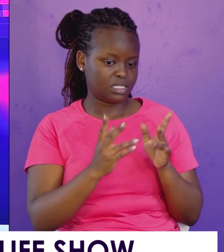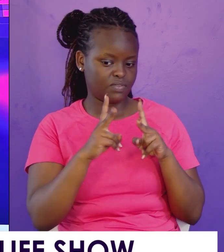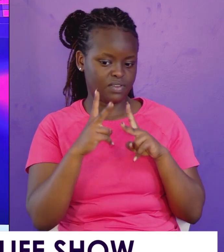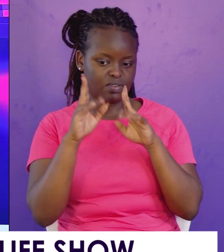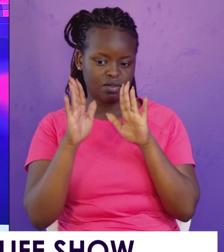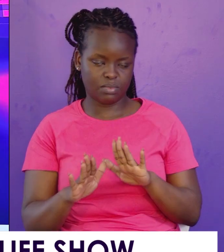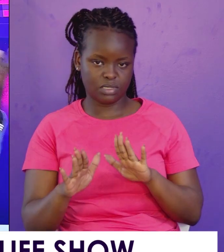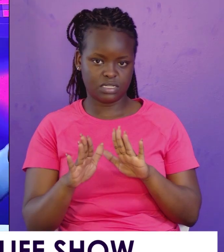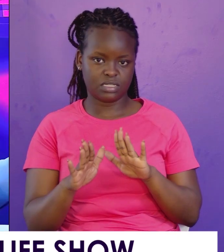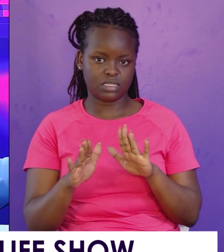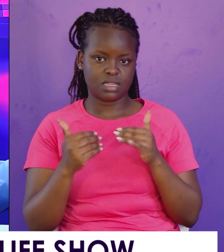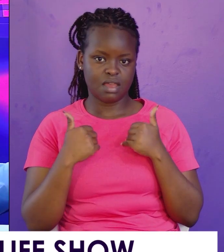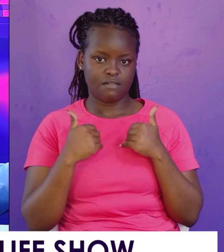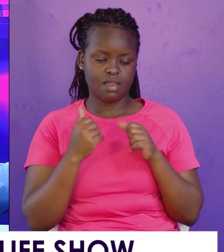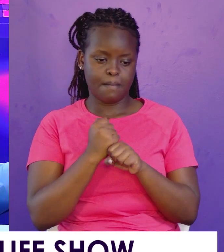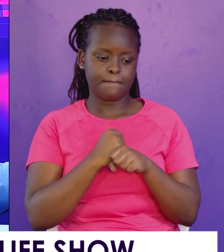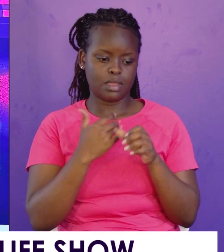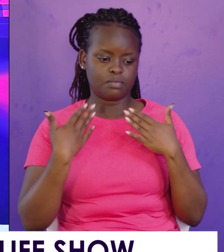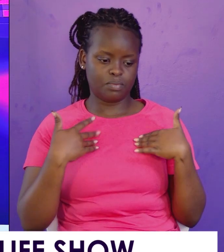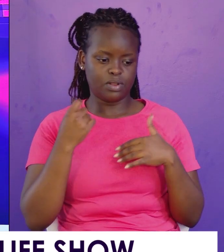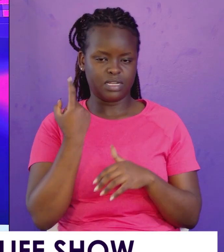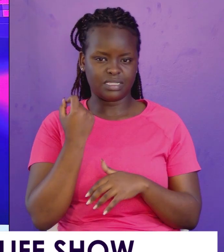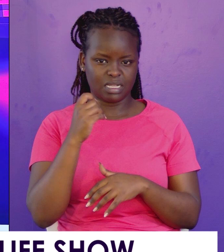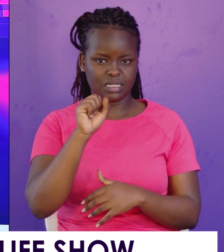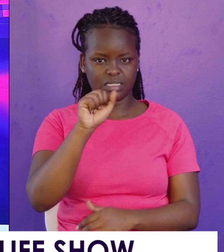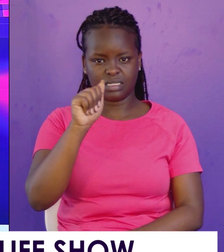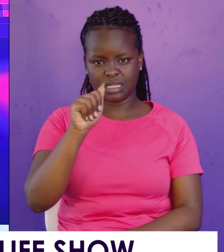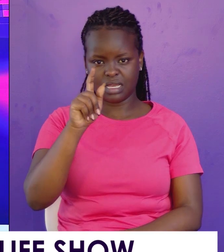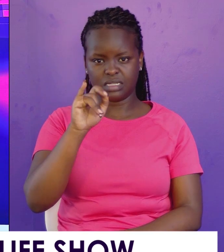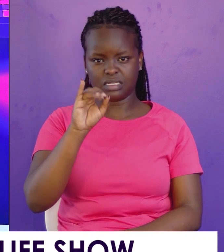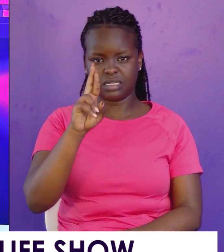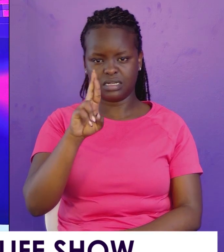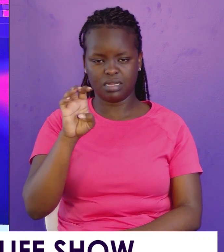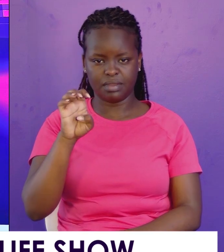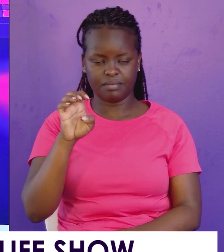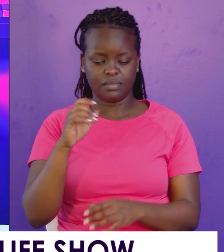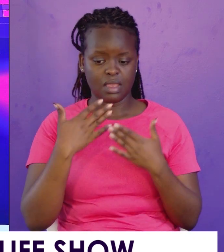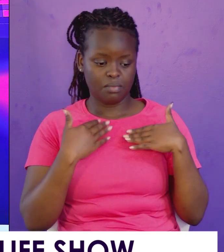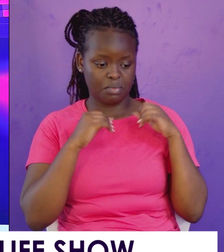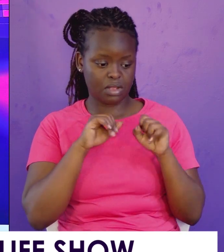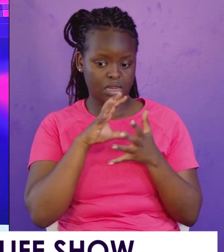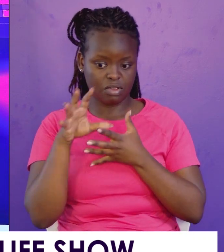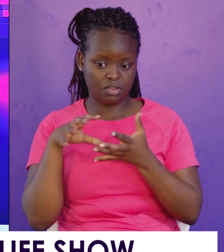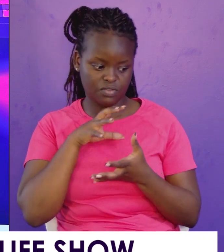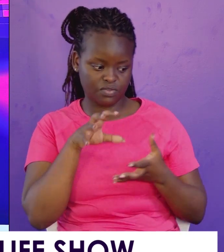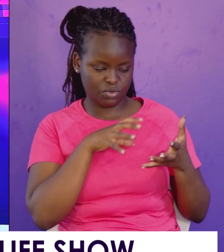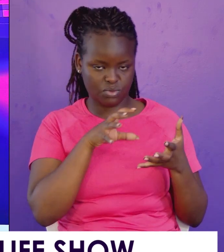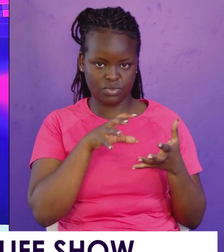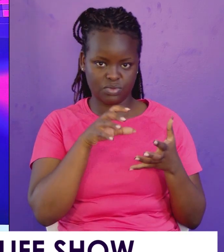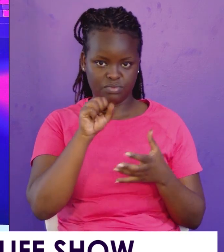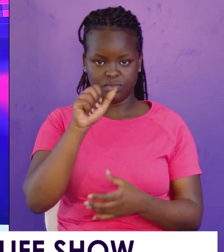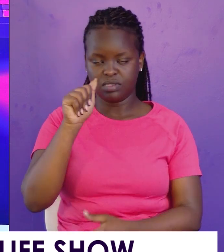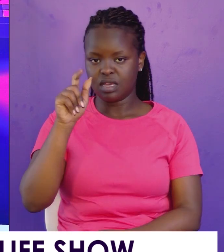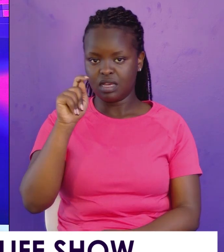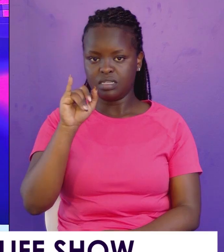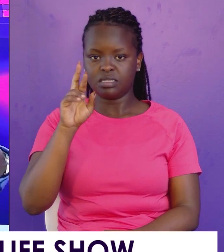have to make people understand that it is satire. Because some people also confuse satire sometimes when you put it in place.